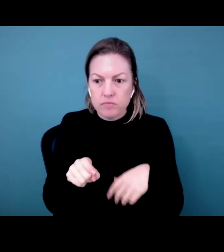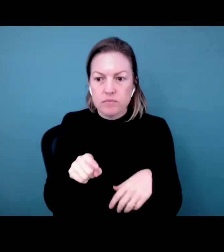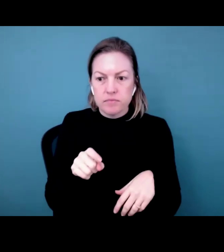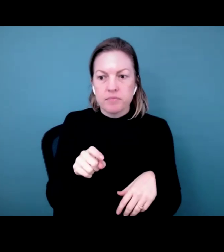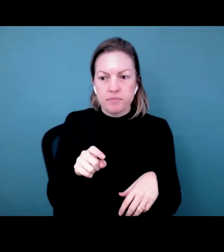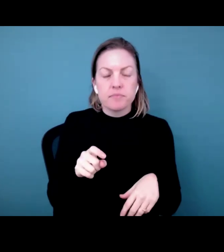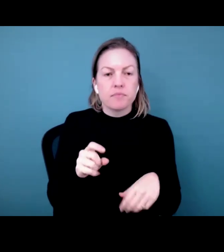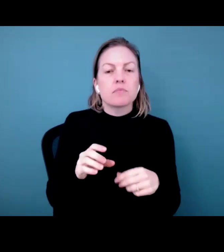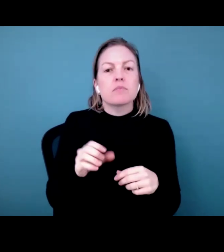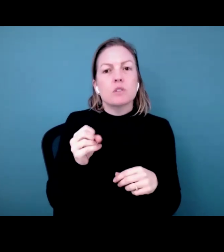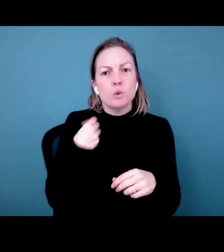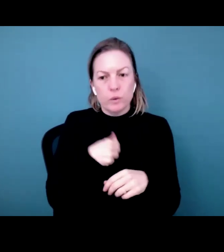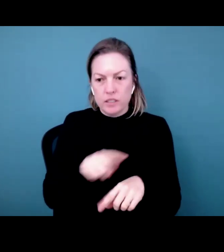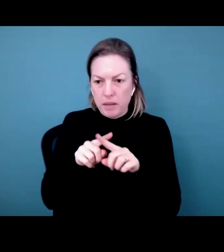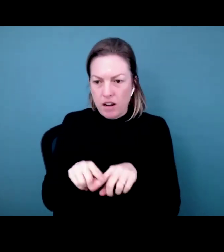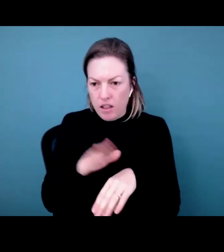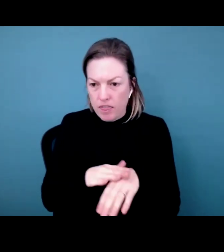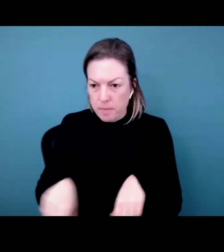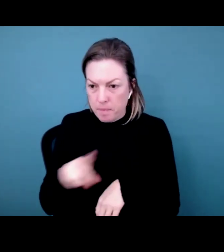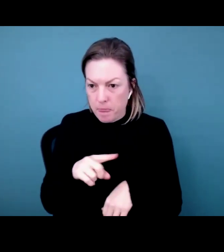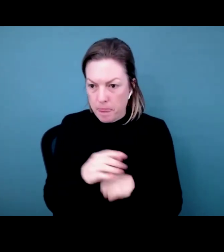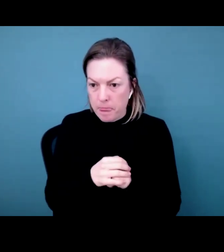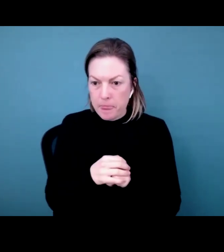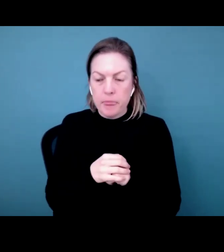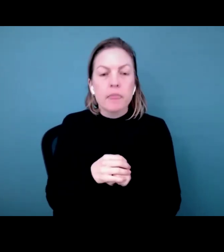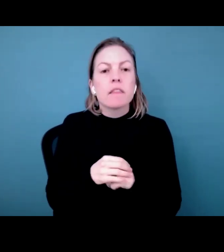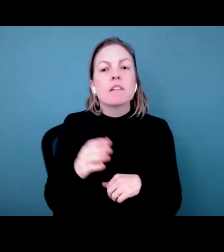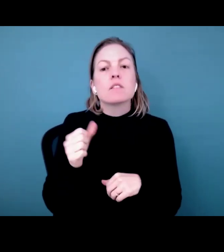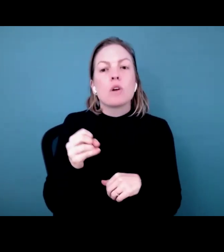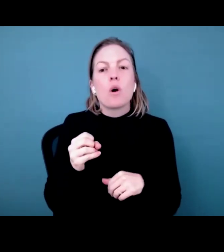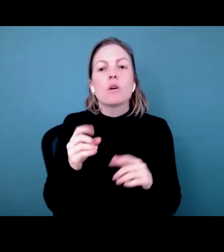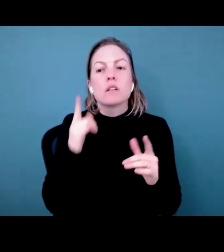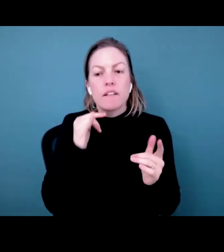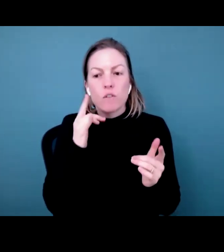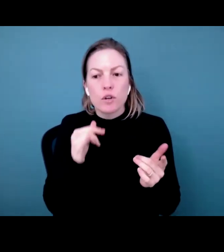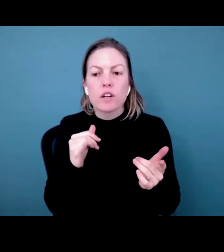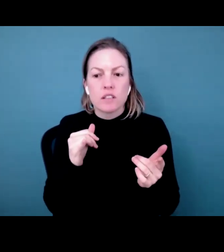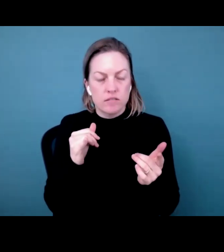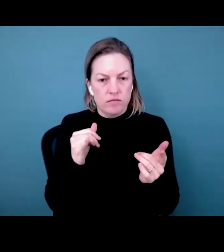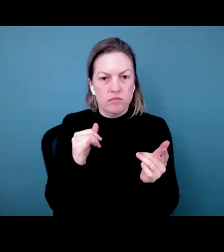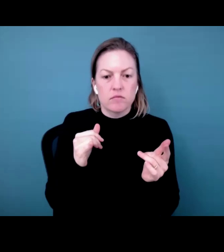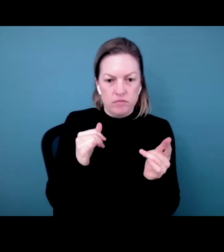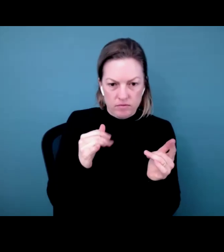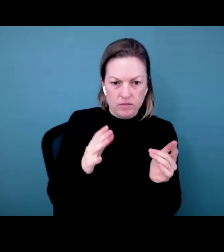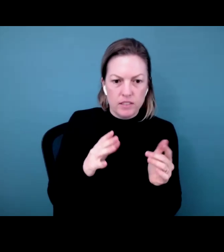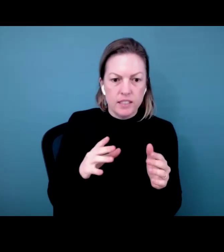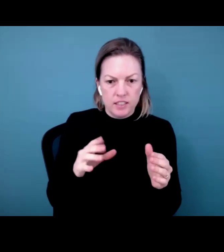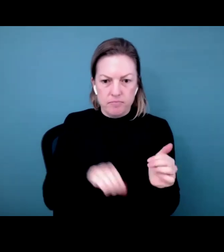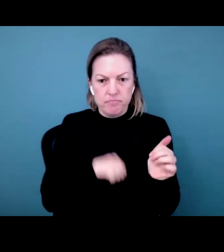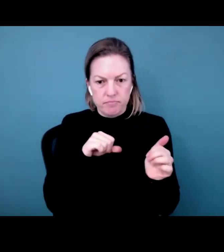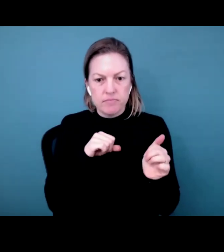in these efforts. California can take pride in our long-standing commitment to this advisory board, the